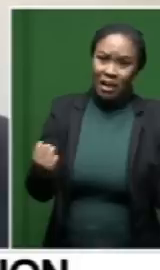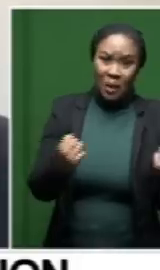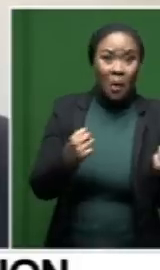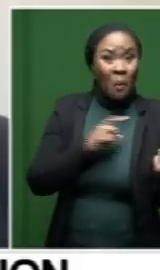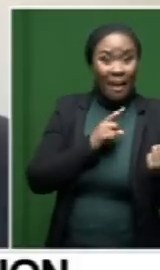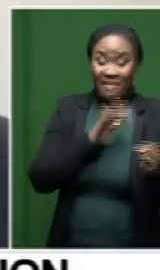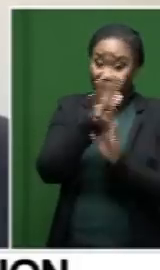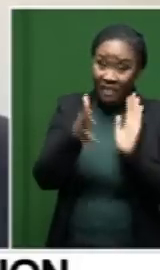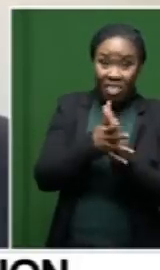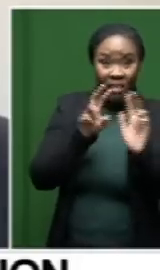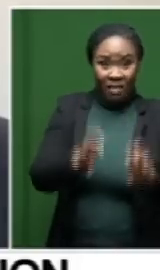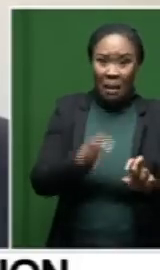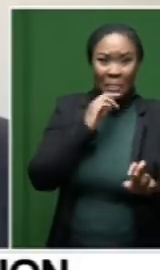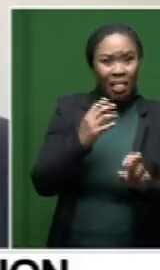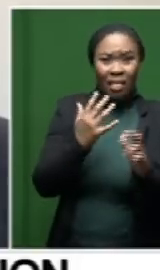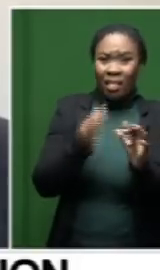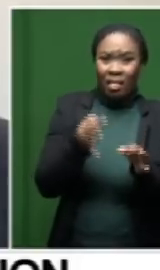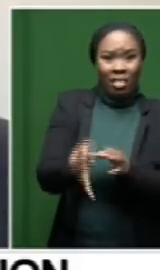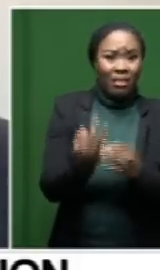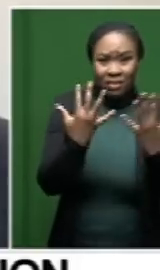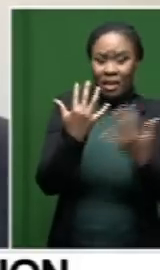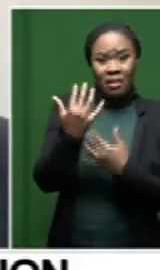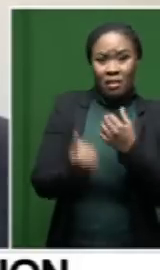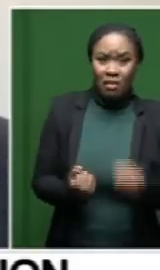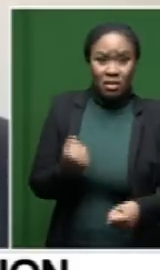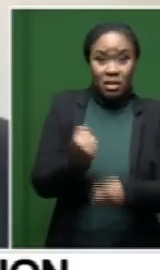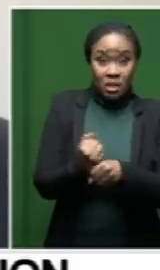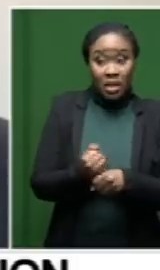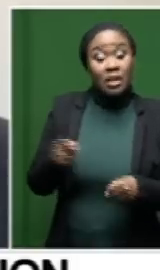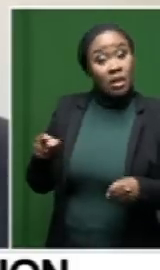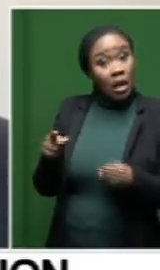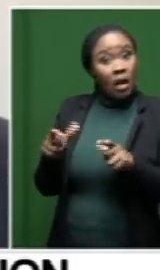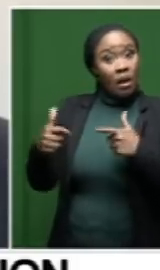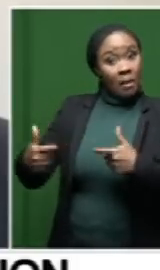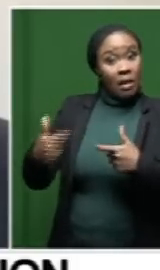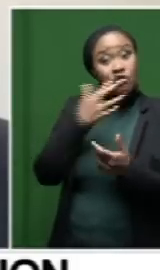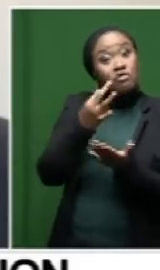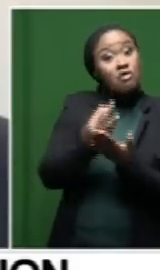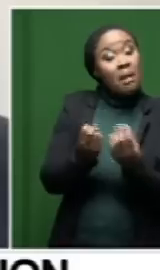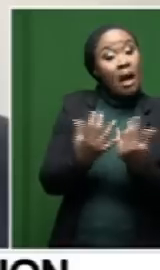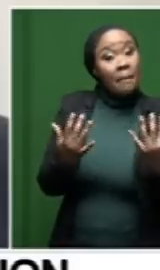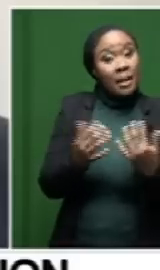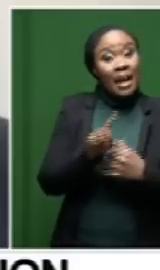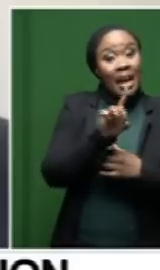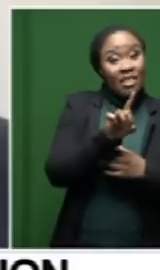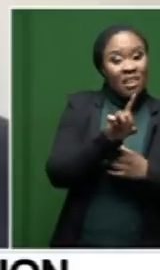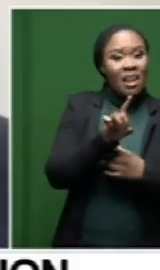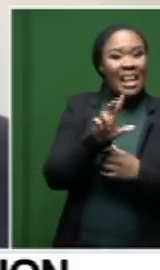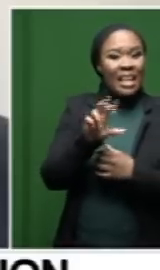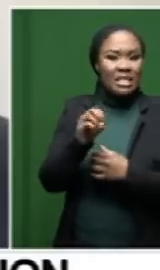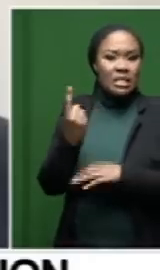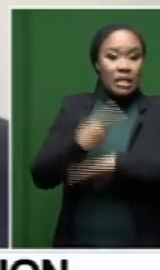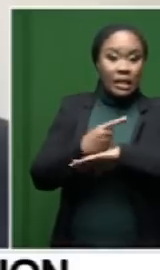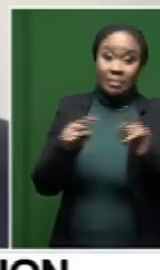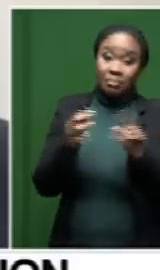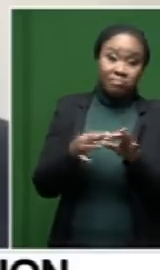than the initial, what was it, about 180 days or something that the public protector recommended. What was the commission asked to investigate,